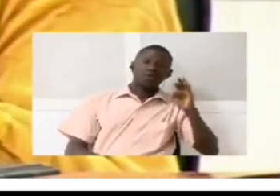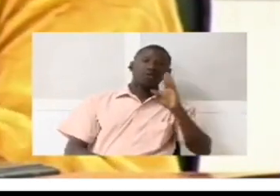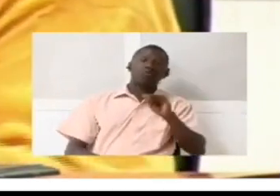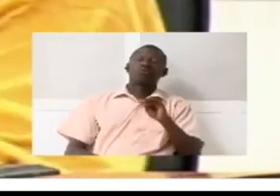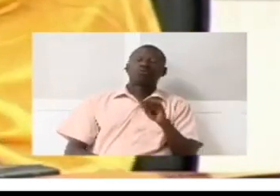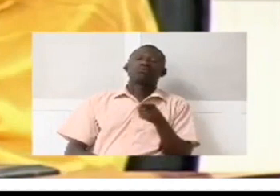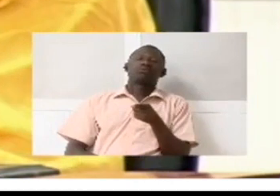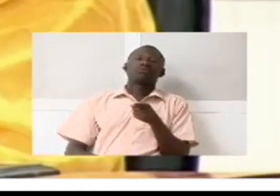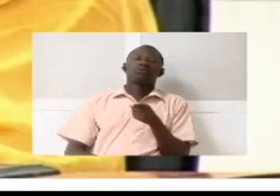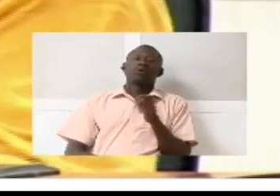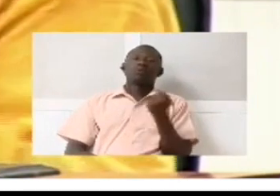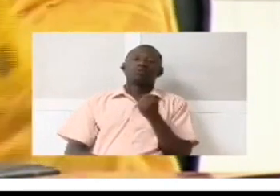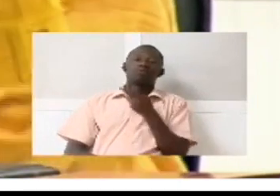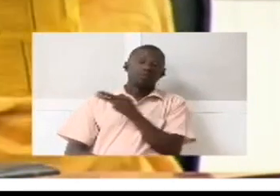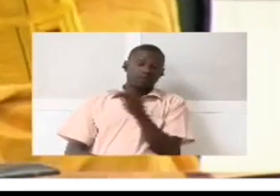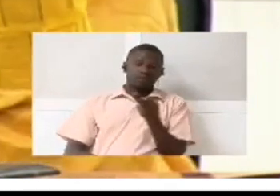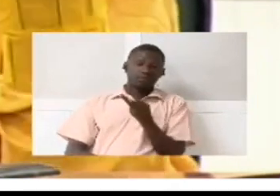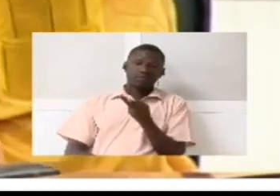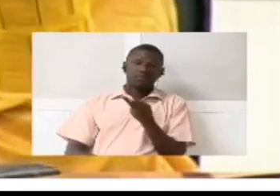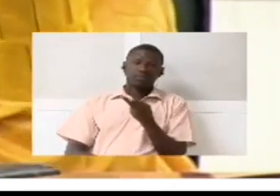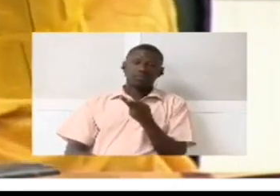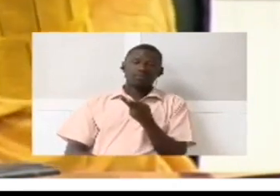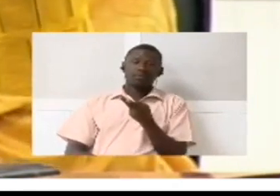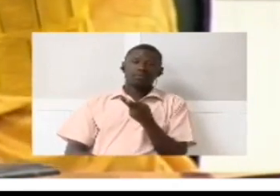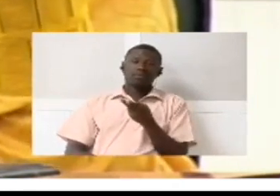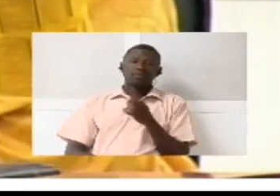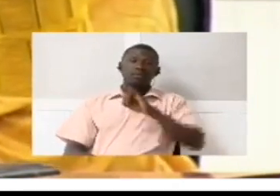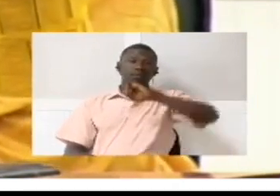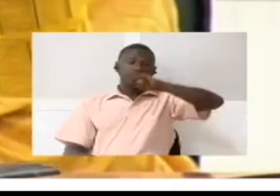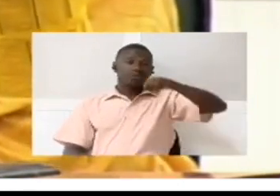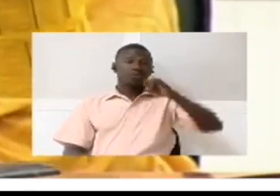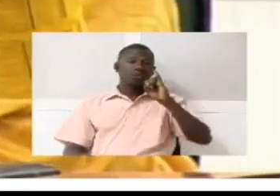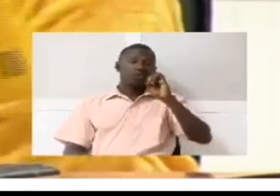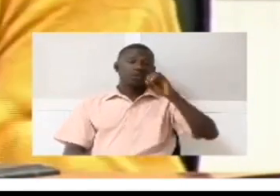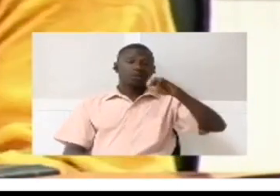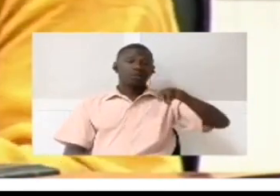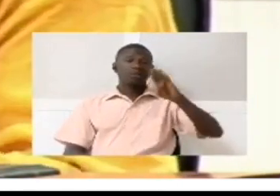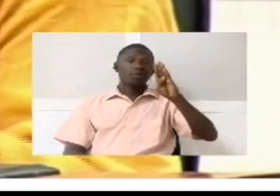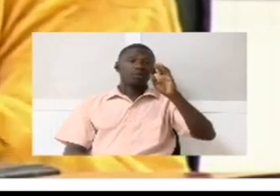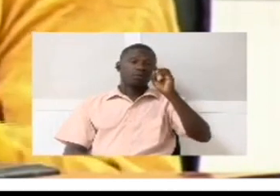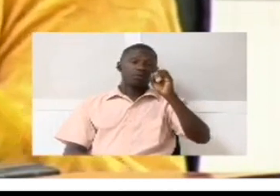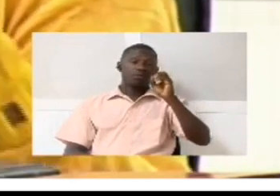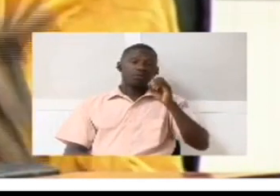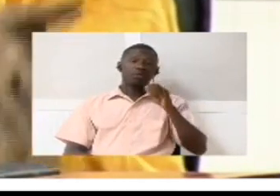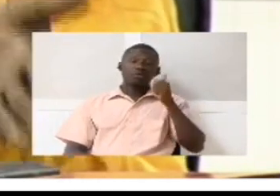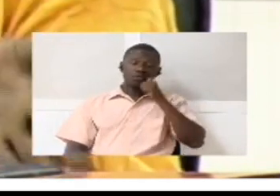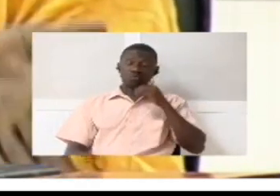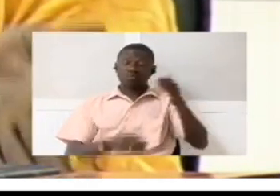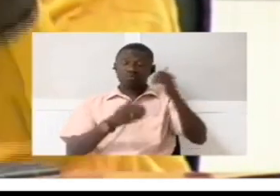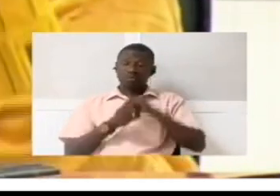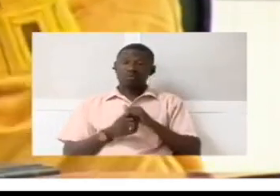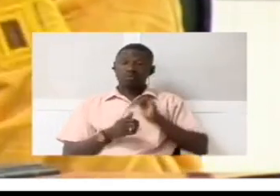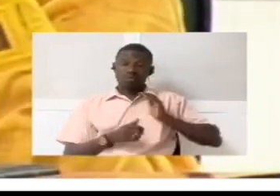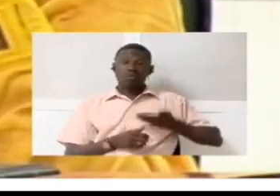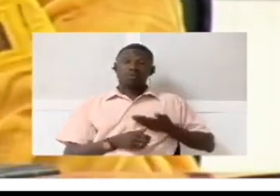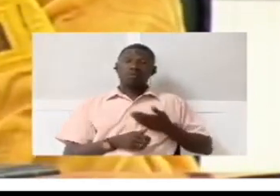for them, Jimbo daf ko de indil jigen. Jimbo used to bring women for him. Fa Jimbo nekut, Fa Diouf moko de indil jigen. And